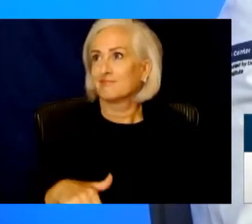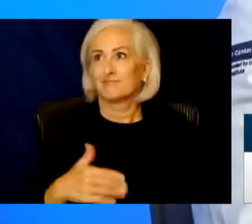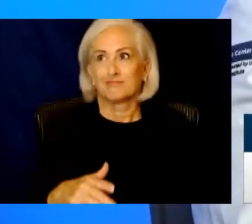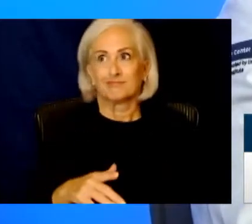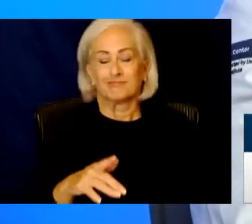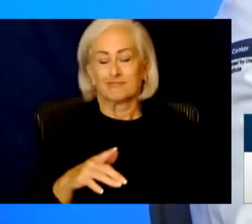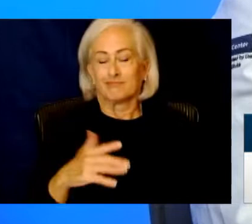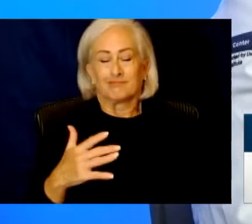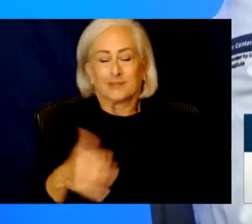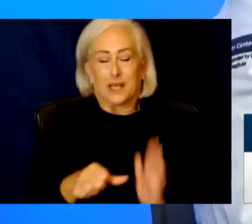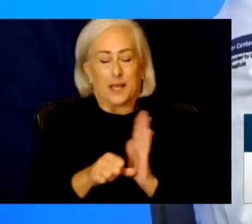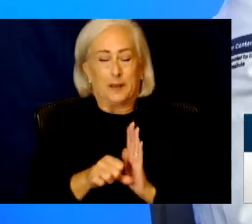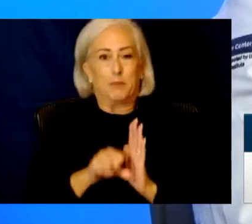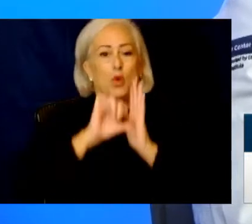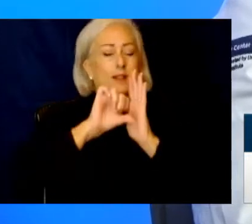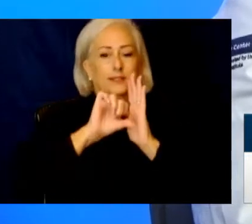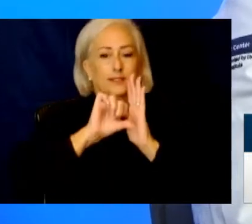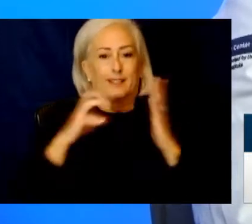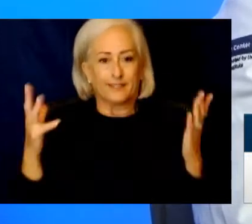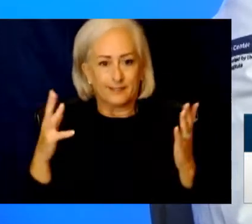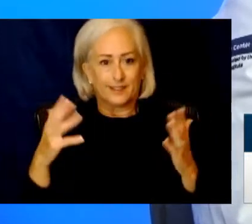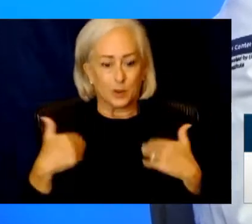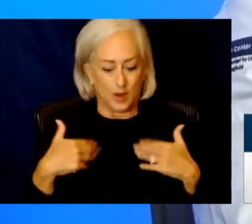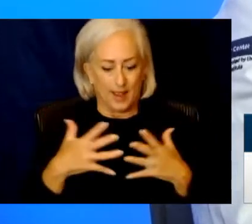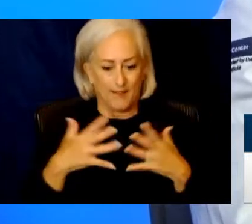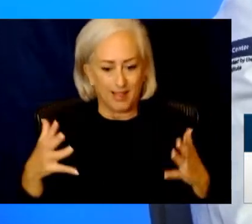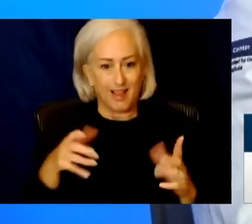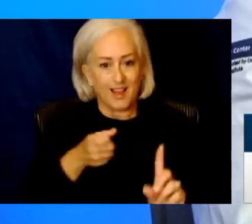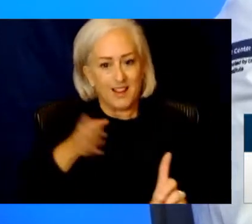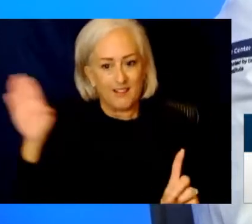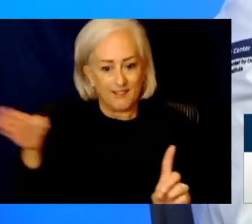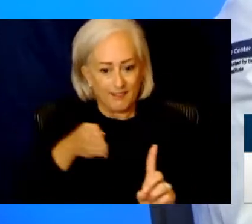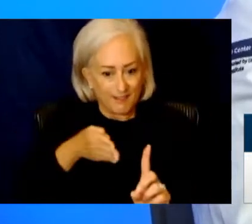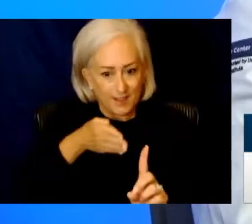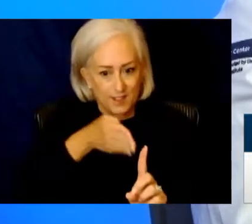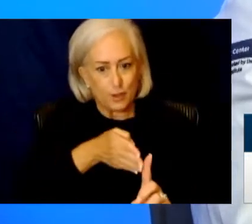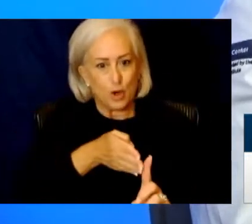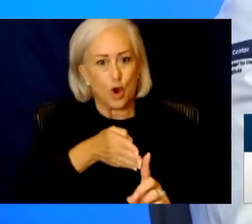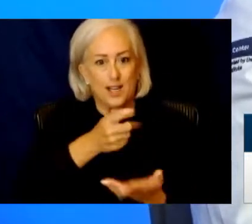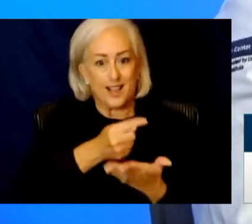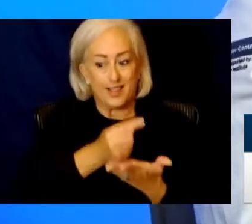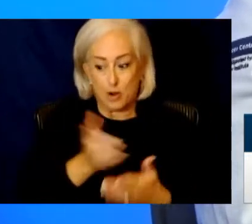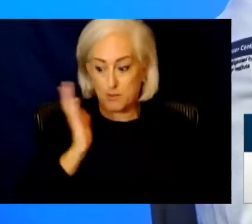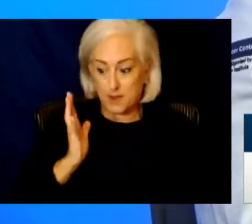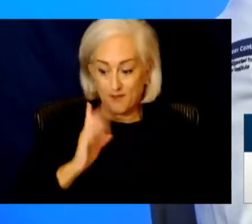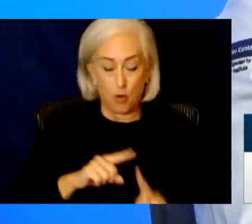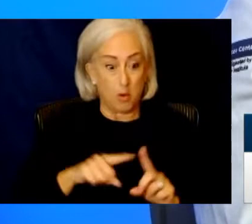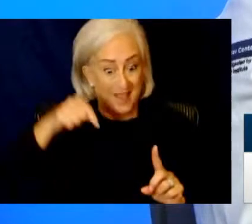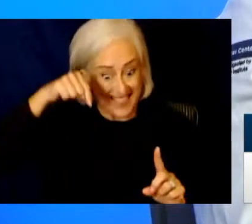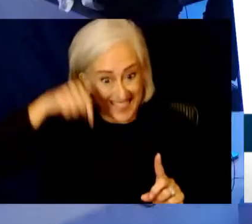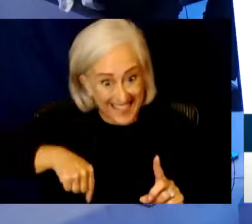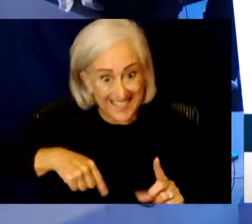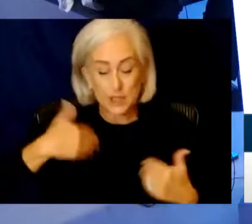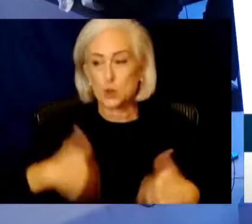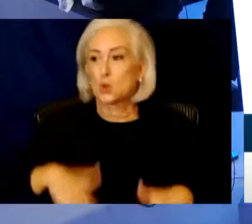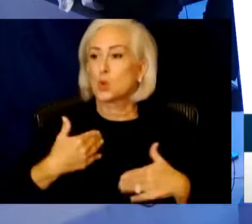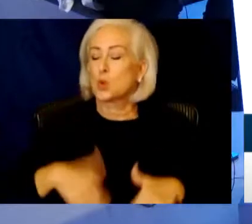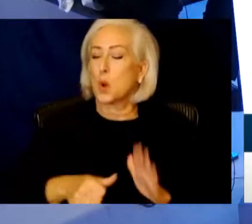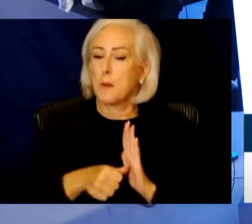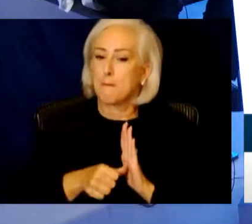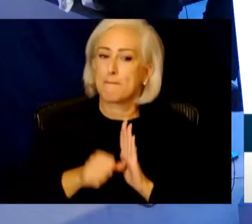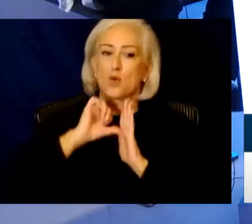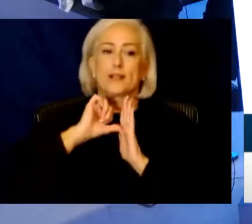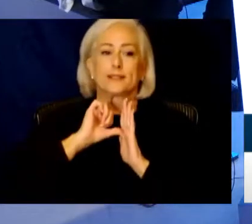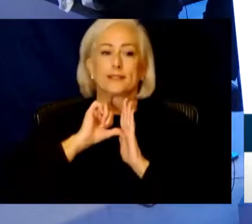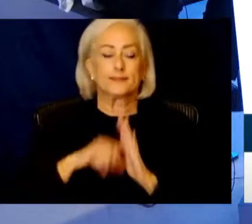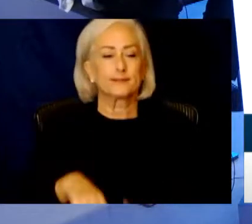impressive. Yes, I think that we've had a lot of targeted therapies in the past, but this is definitely very impressive. So when you first saw the headline